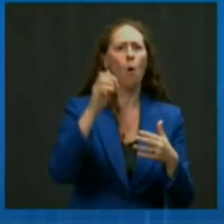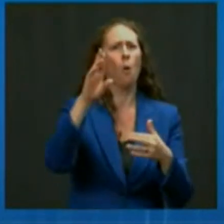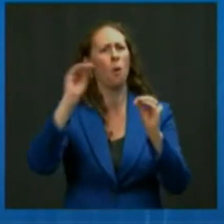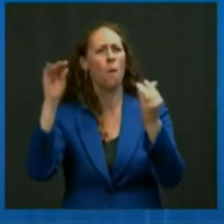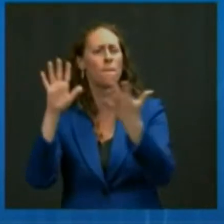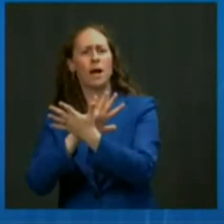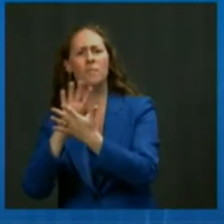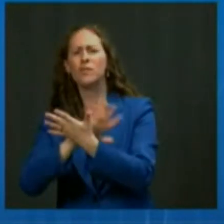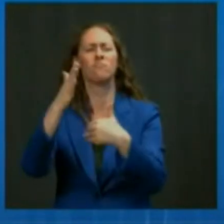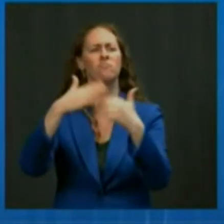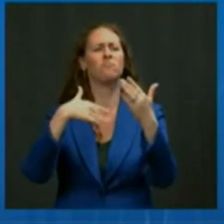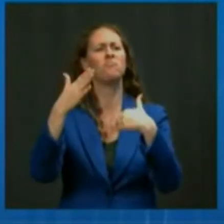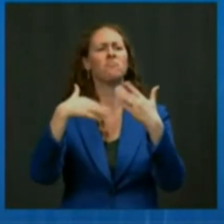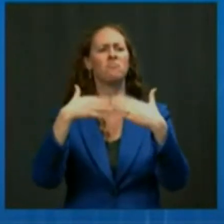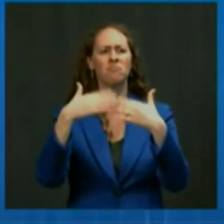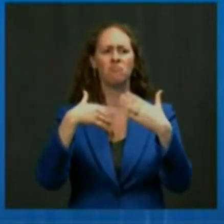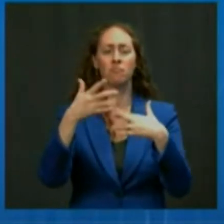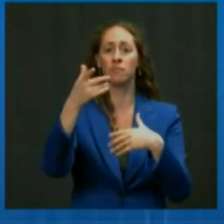or insurance required.